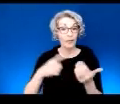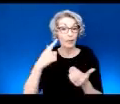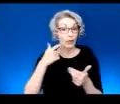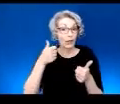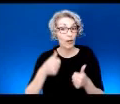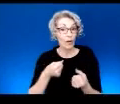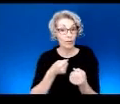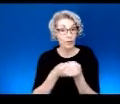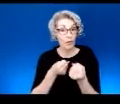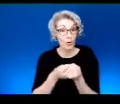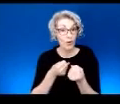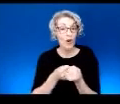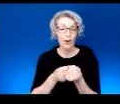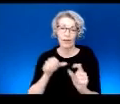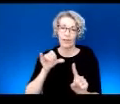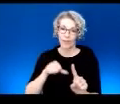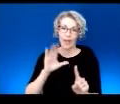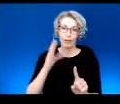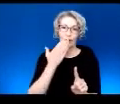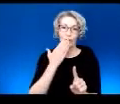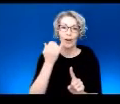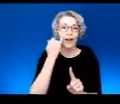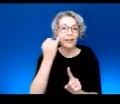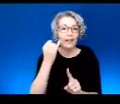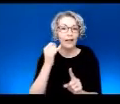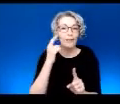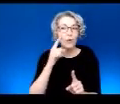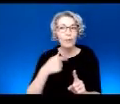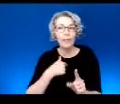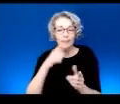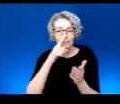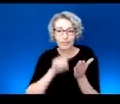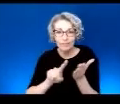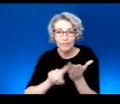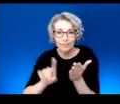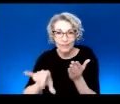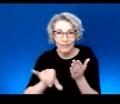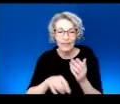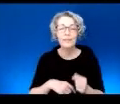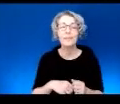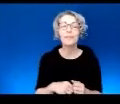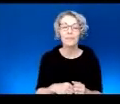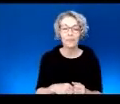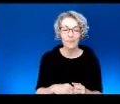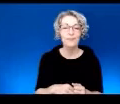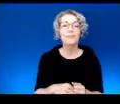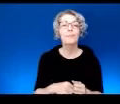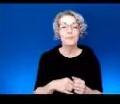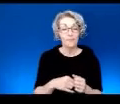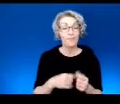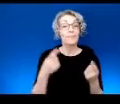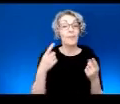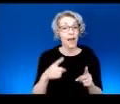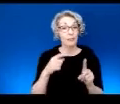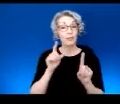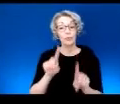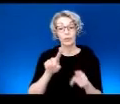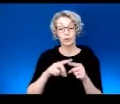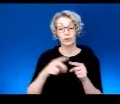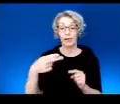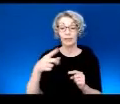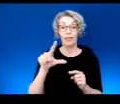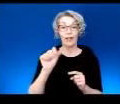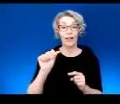would be a good idea to look into. I went to an HLAA chapter